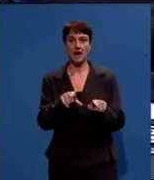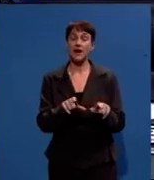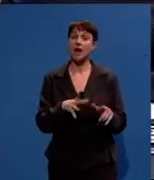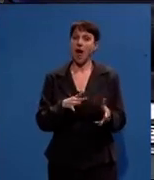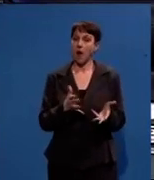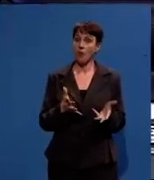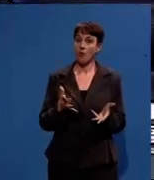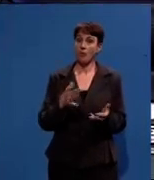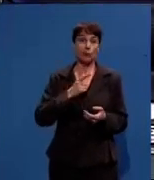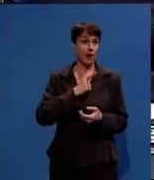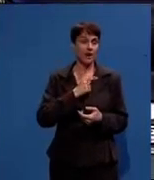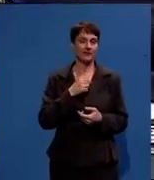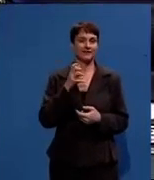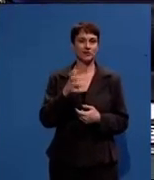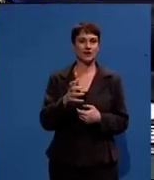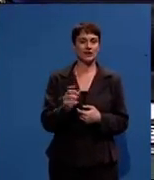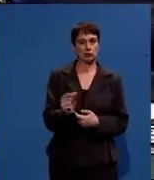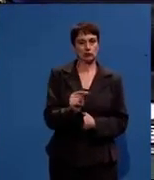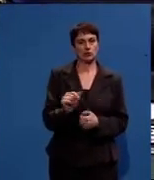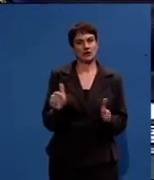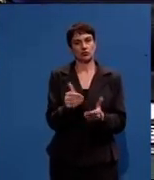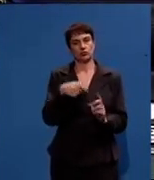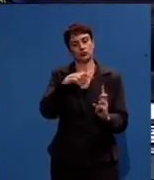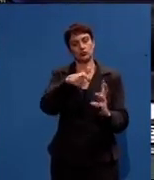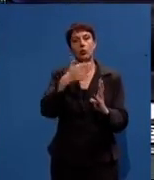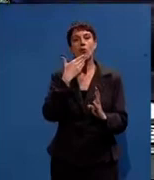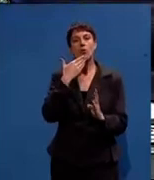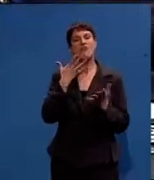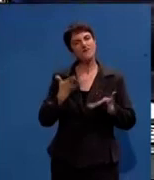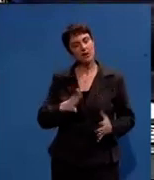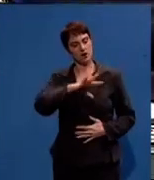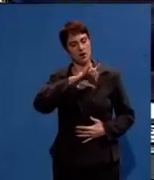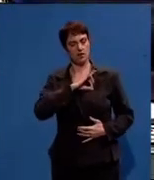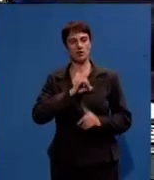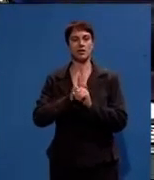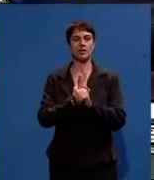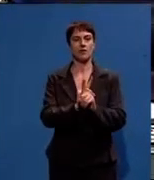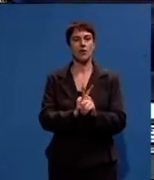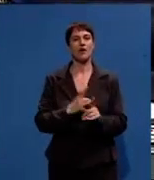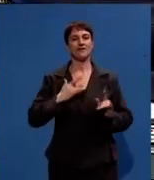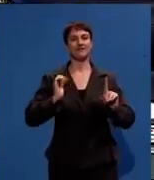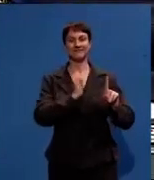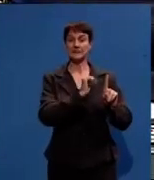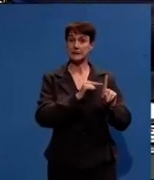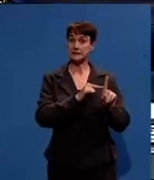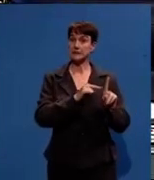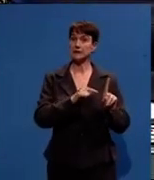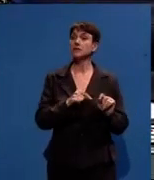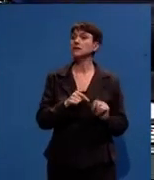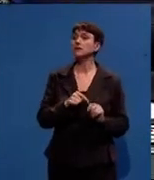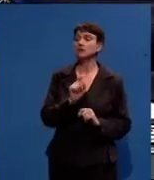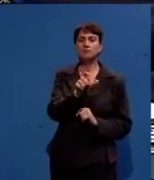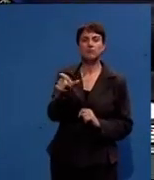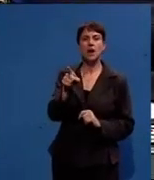Because we're about to introduce you to fellow South Africans who are already doing it. These are people who are making a difference in the lives of those less